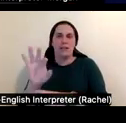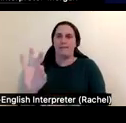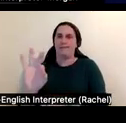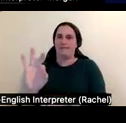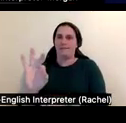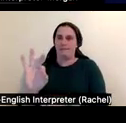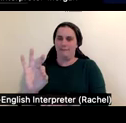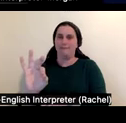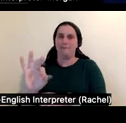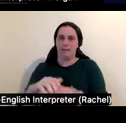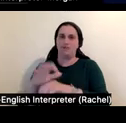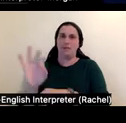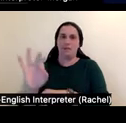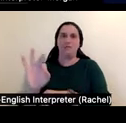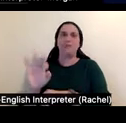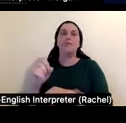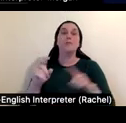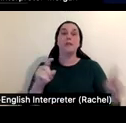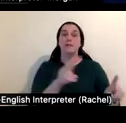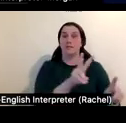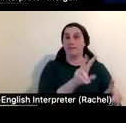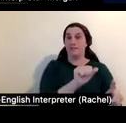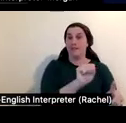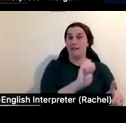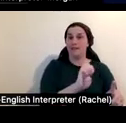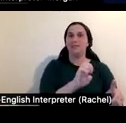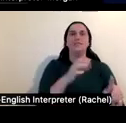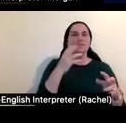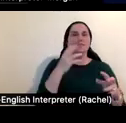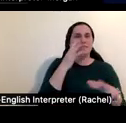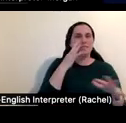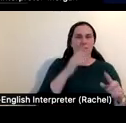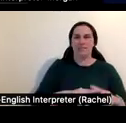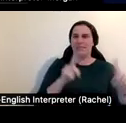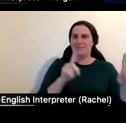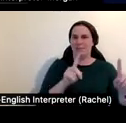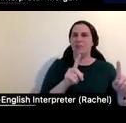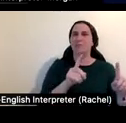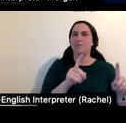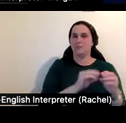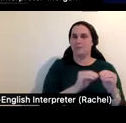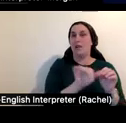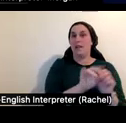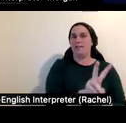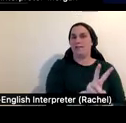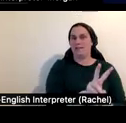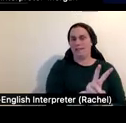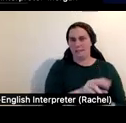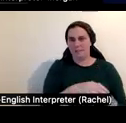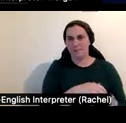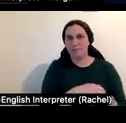in vase, vase. So instead of the pyramid, it's pyramid. No, so here's